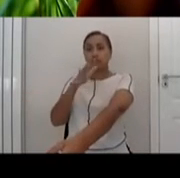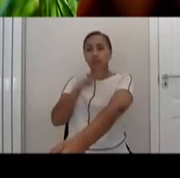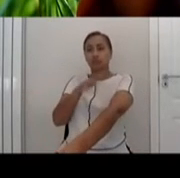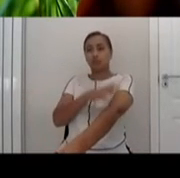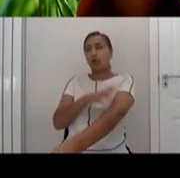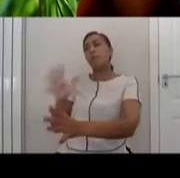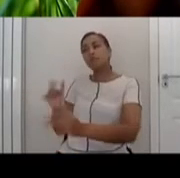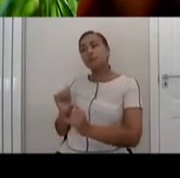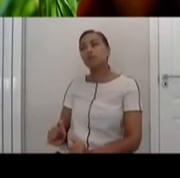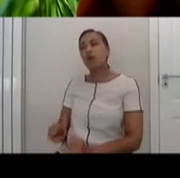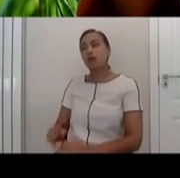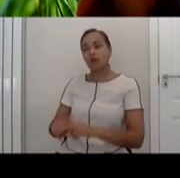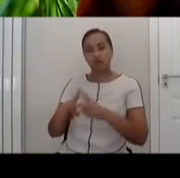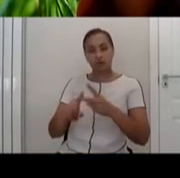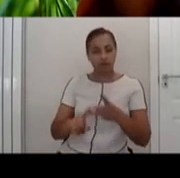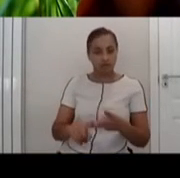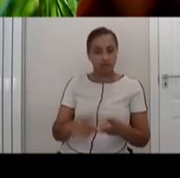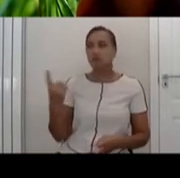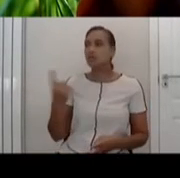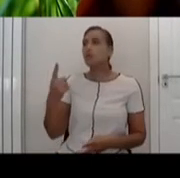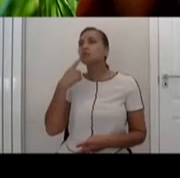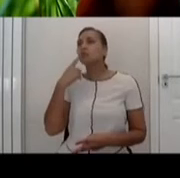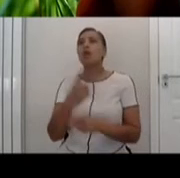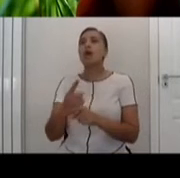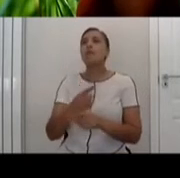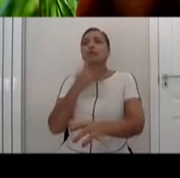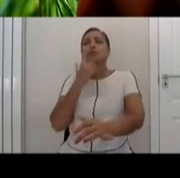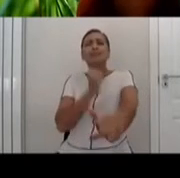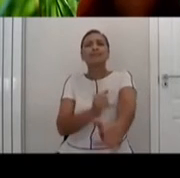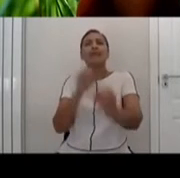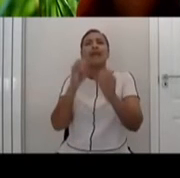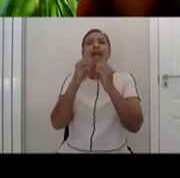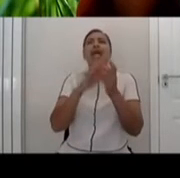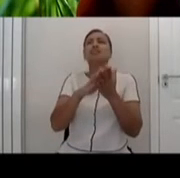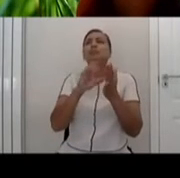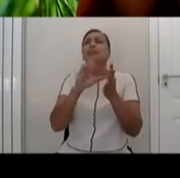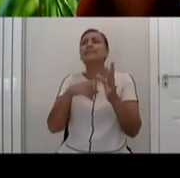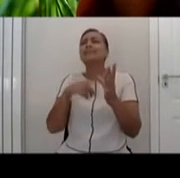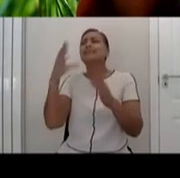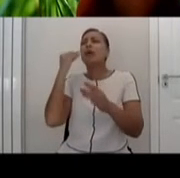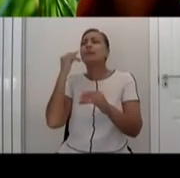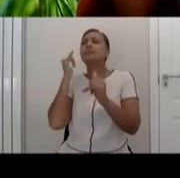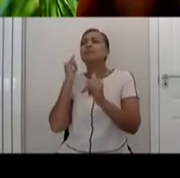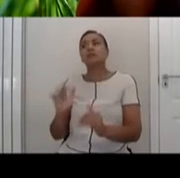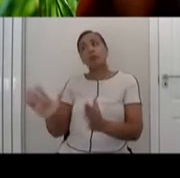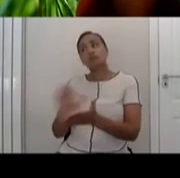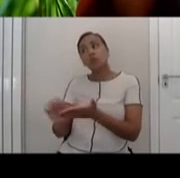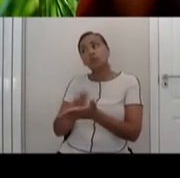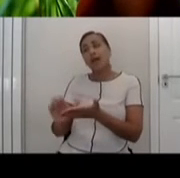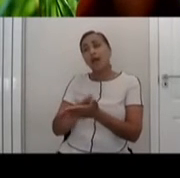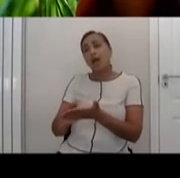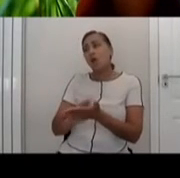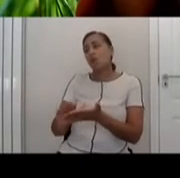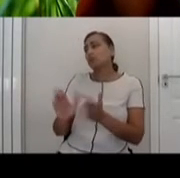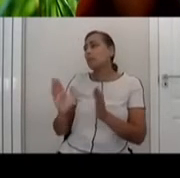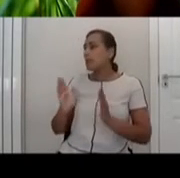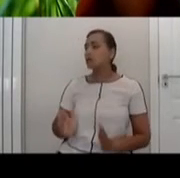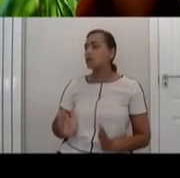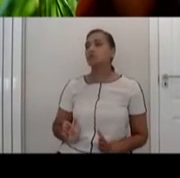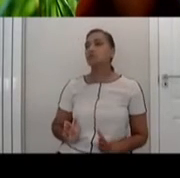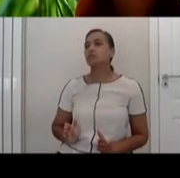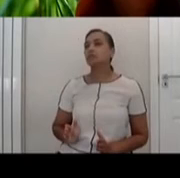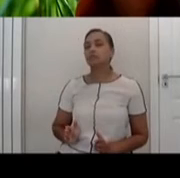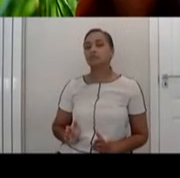Get your, somebody mentioned the HbA1c test, which is a test for type 2 diabetes and blood sugar. Get that sorted out. Now, certainly the